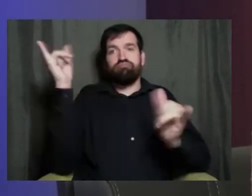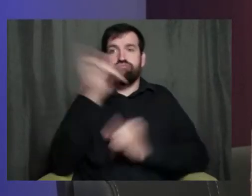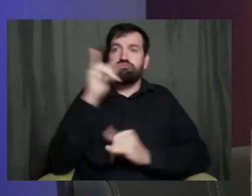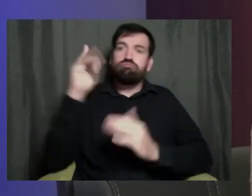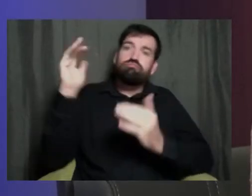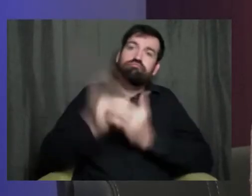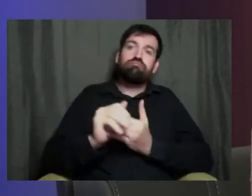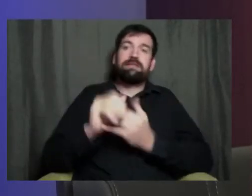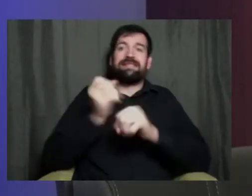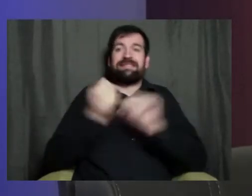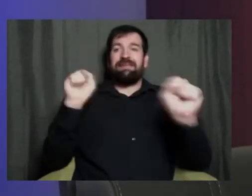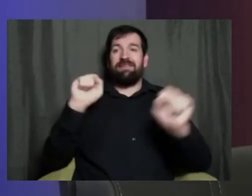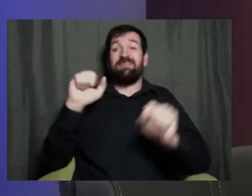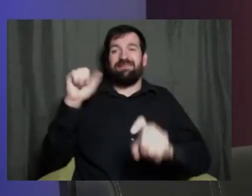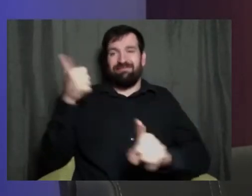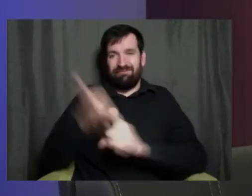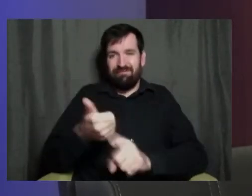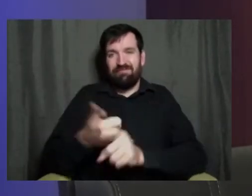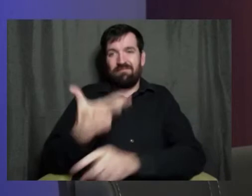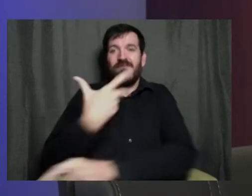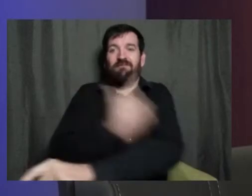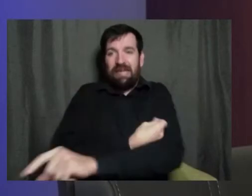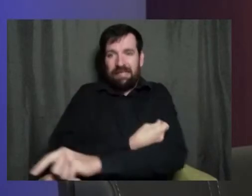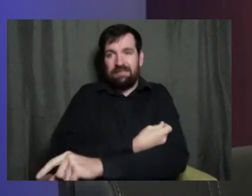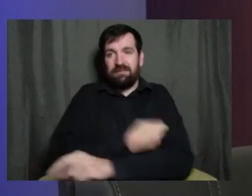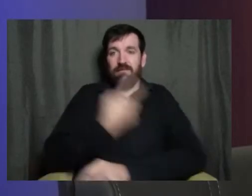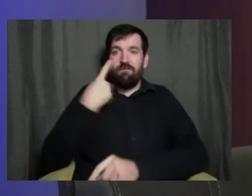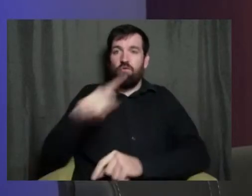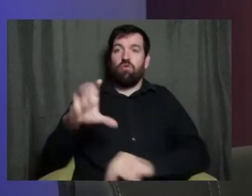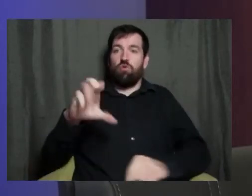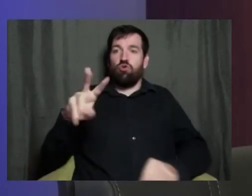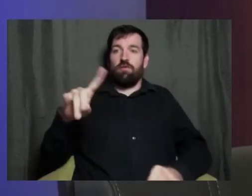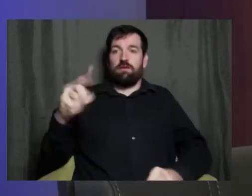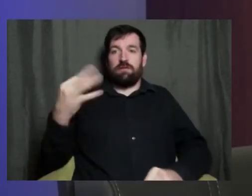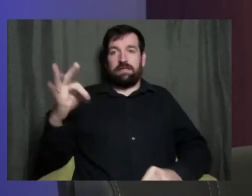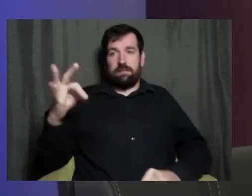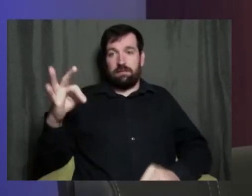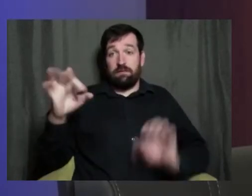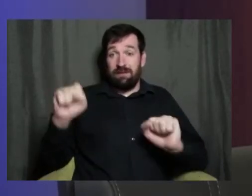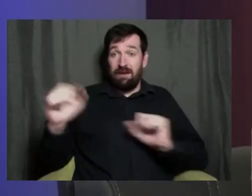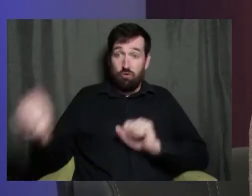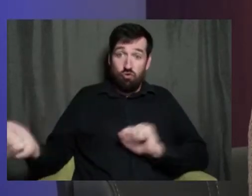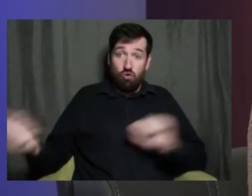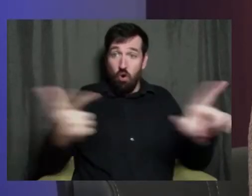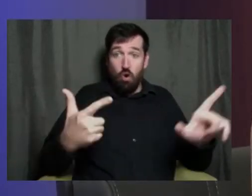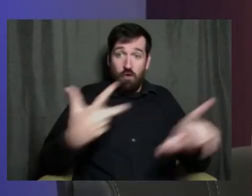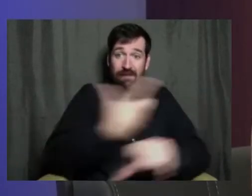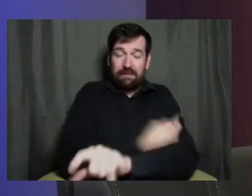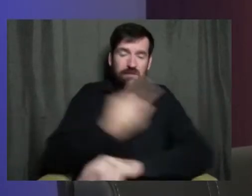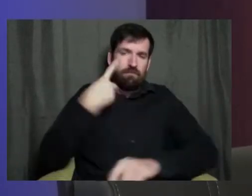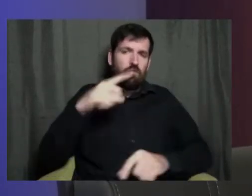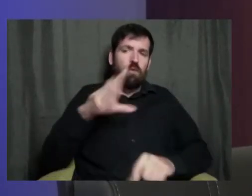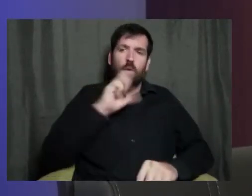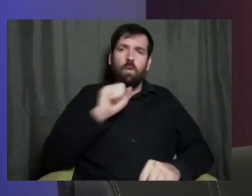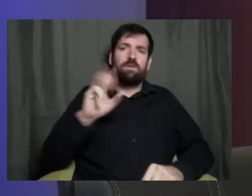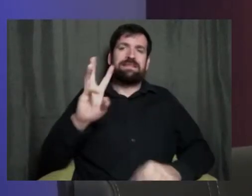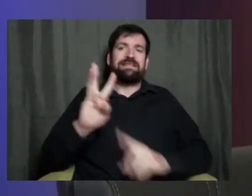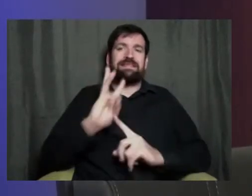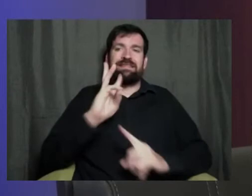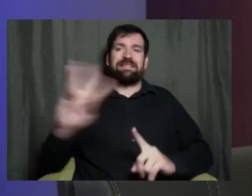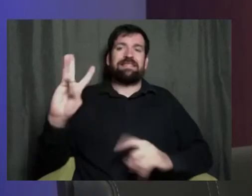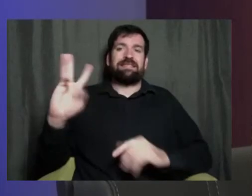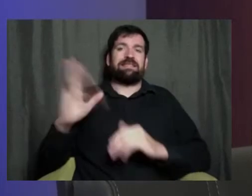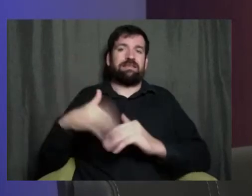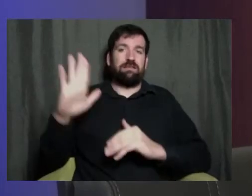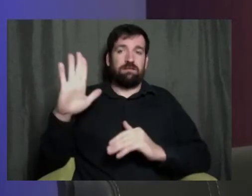that is being vaccinated against COVID-19. And if we can get our kids all vaccinated, for those, I think 6 and up will be Pfizer first, that leaves